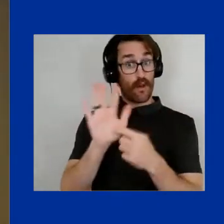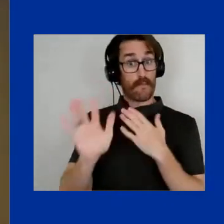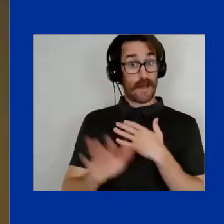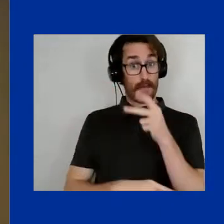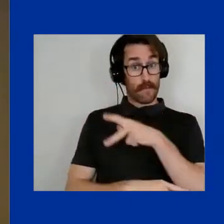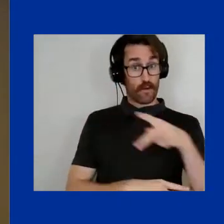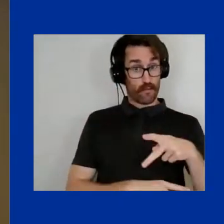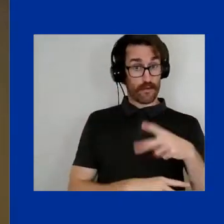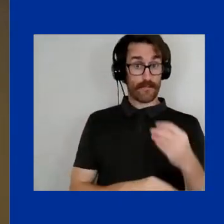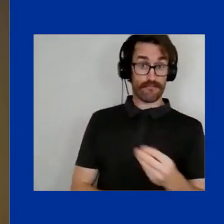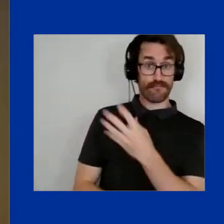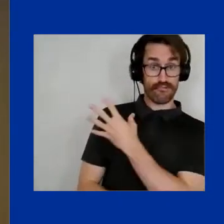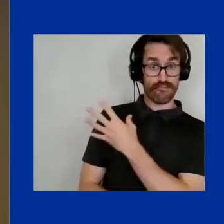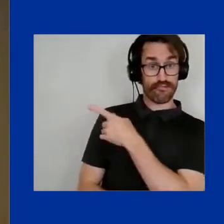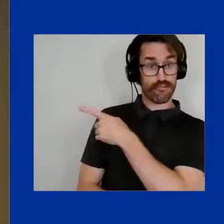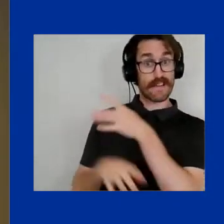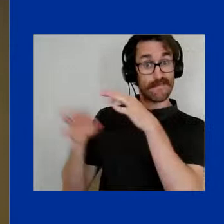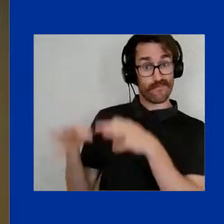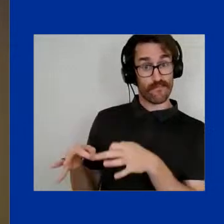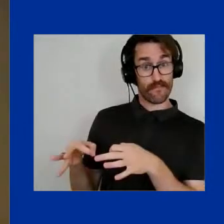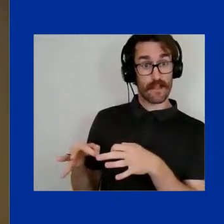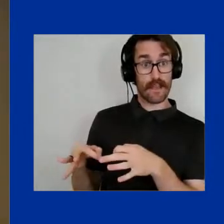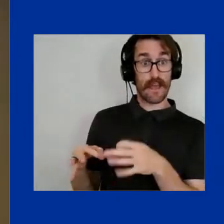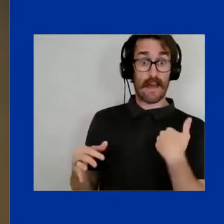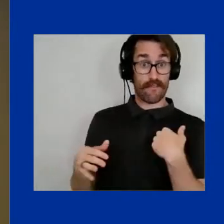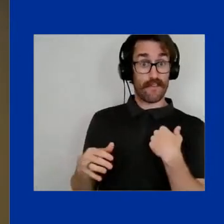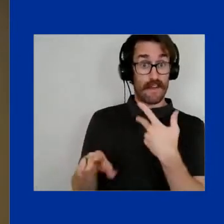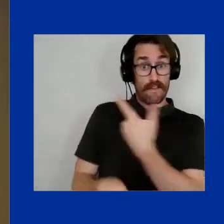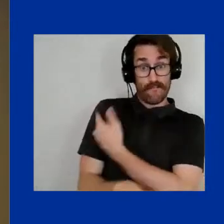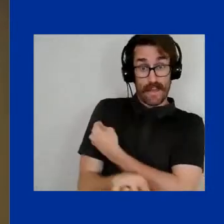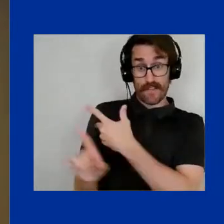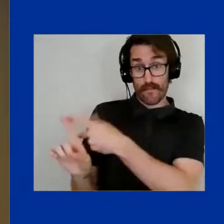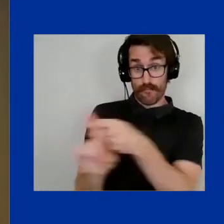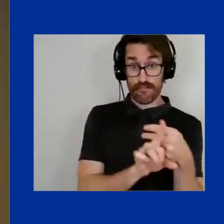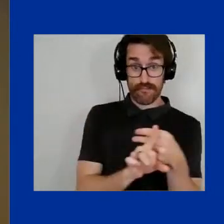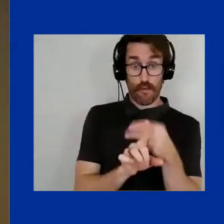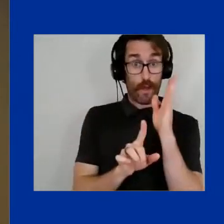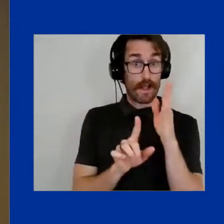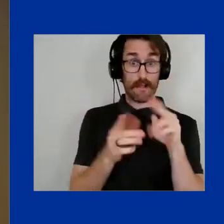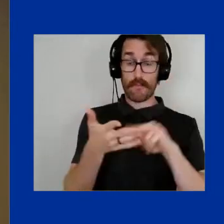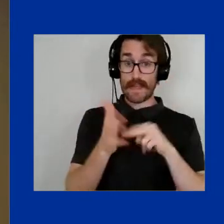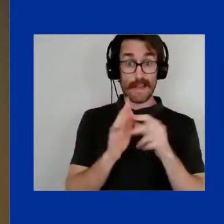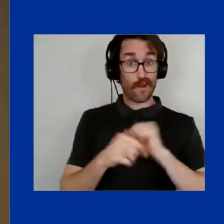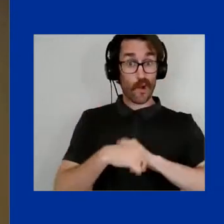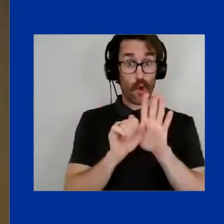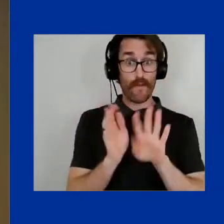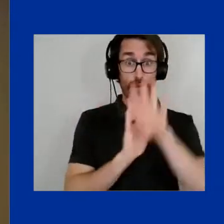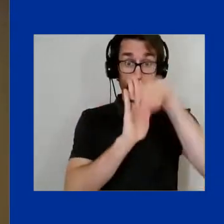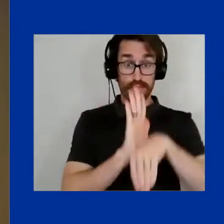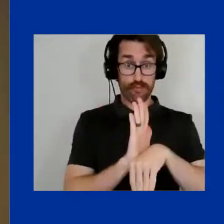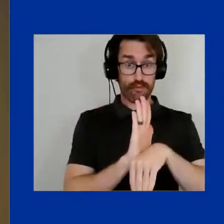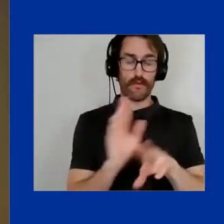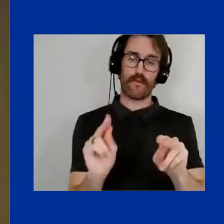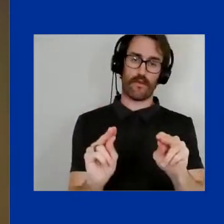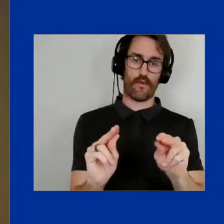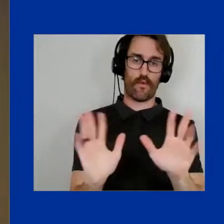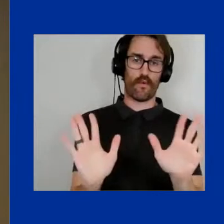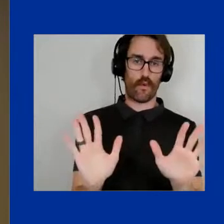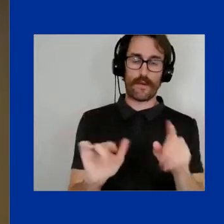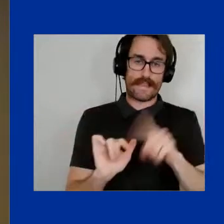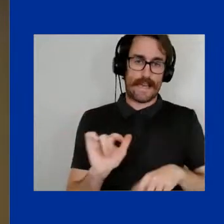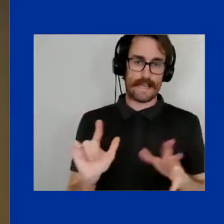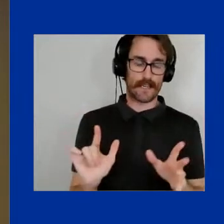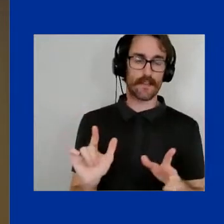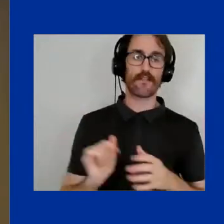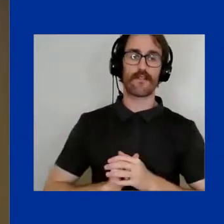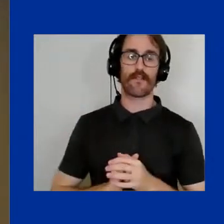the we're not going to have vaccine that's going to get us out of this current surge right this minute, and the need for personal